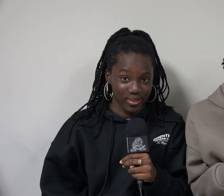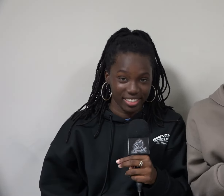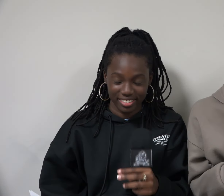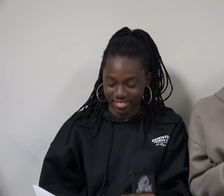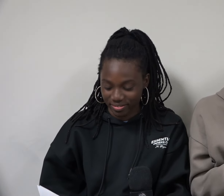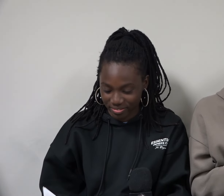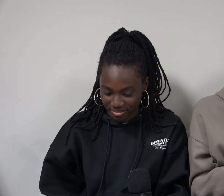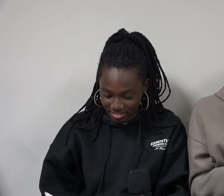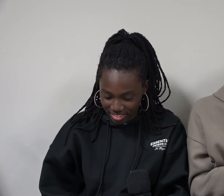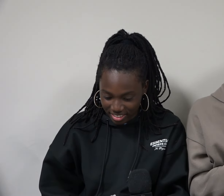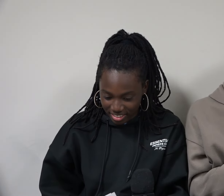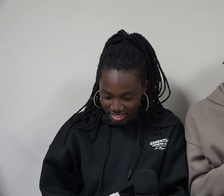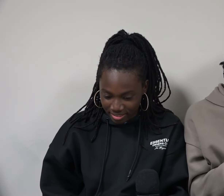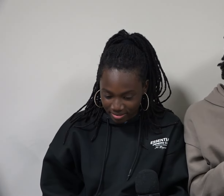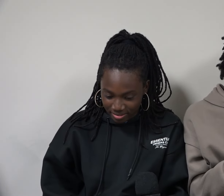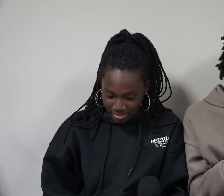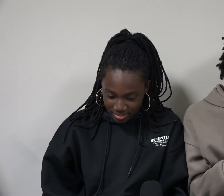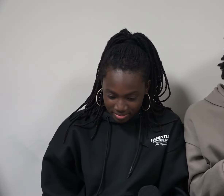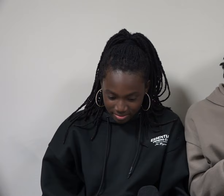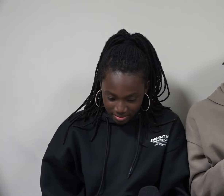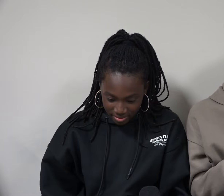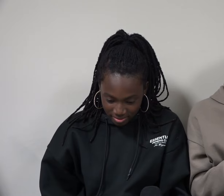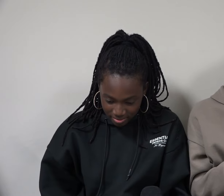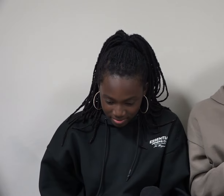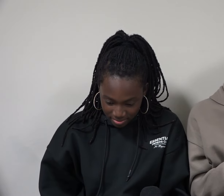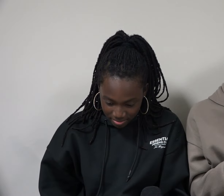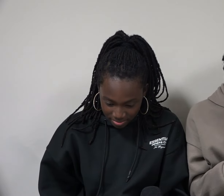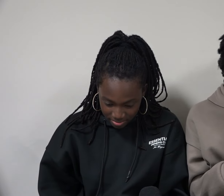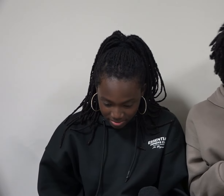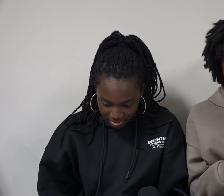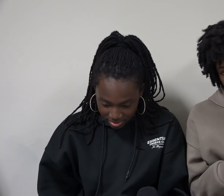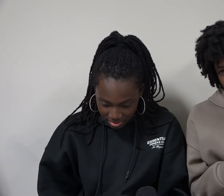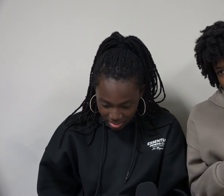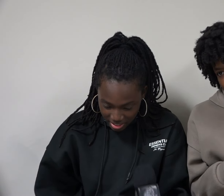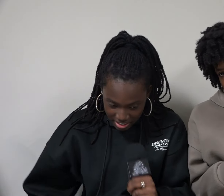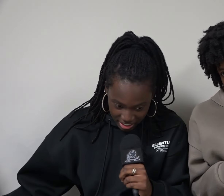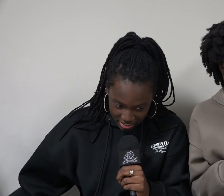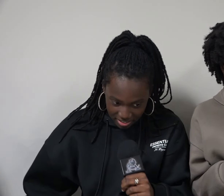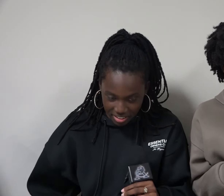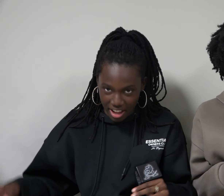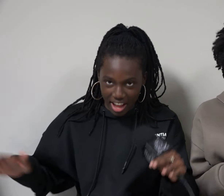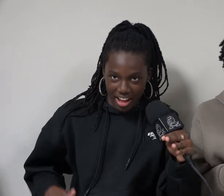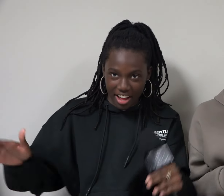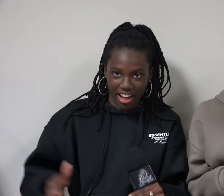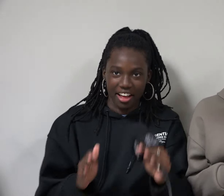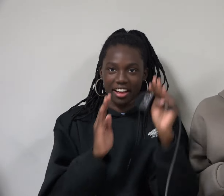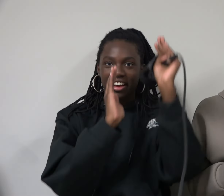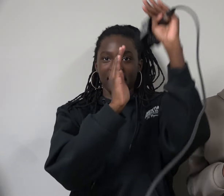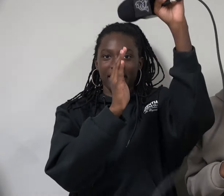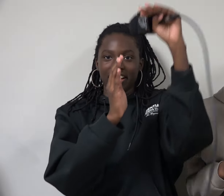Rays. You will. Good luck to our varsity girls basketball team, which plays tonight in a district game.